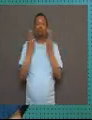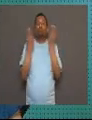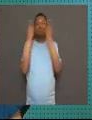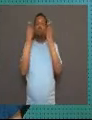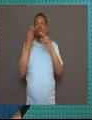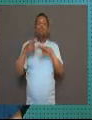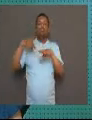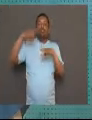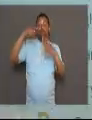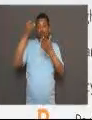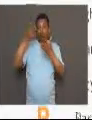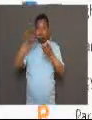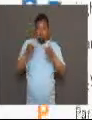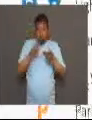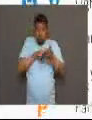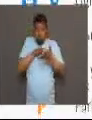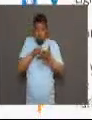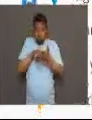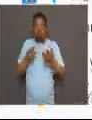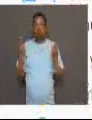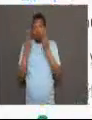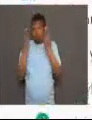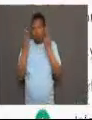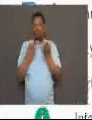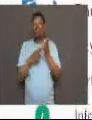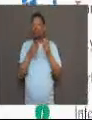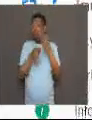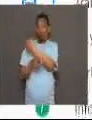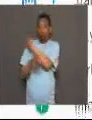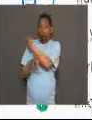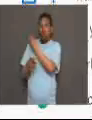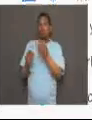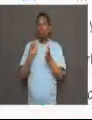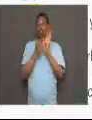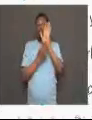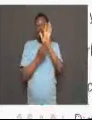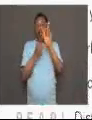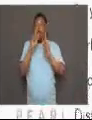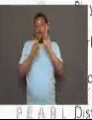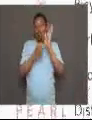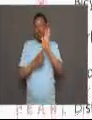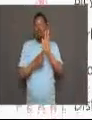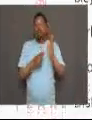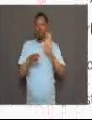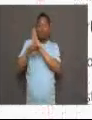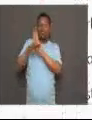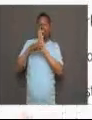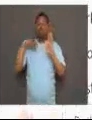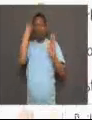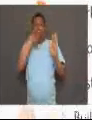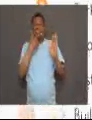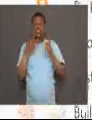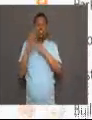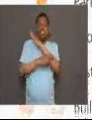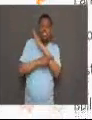topographic maps. These symbols represent features of a region that